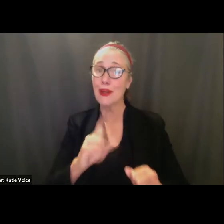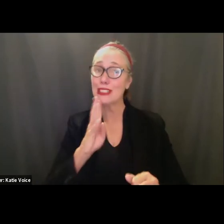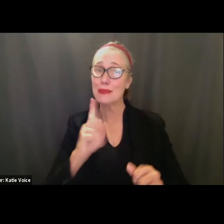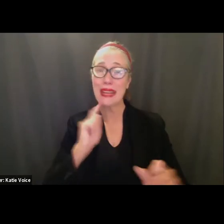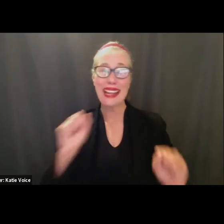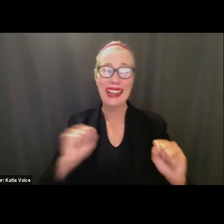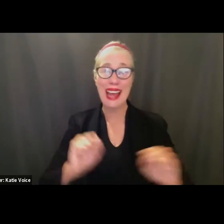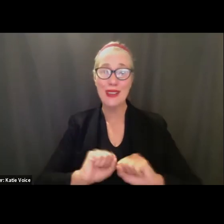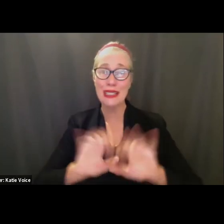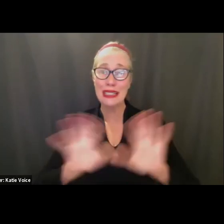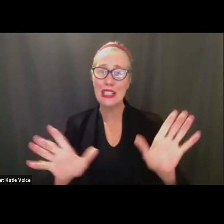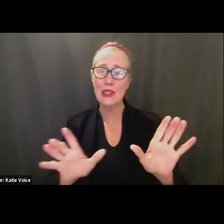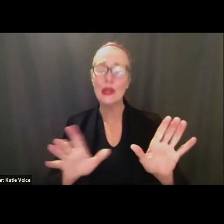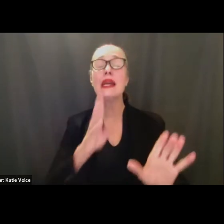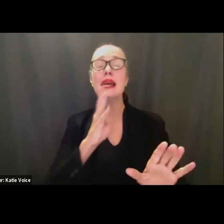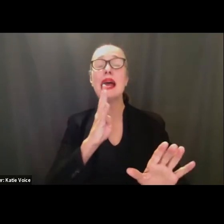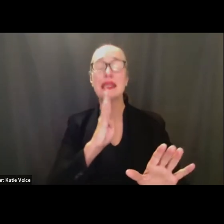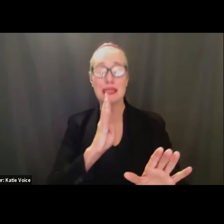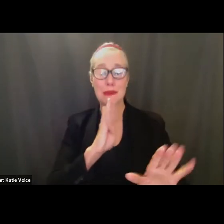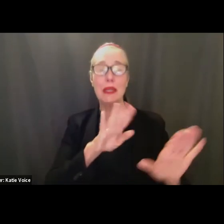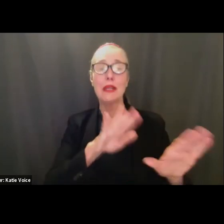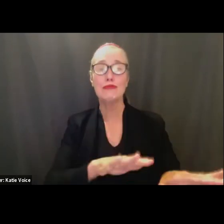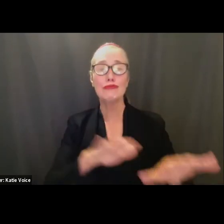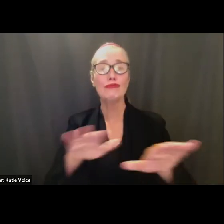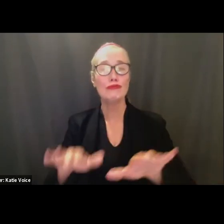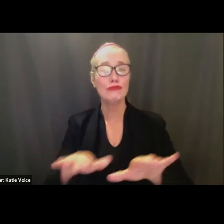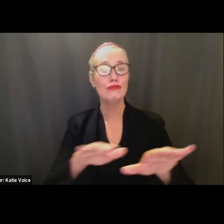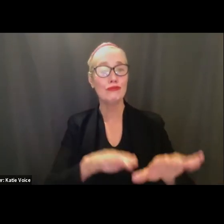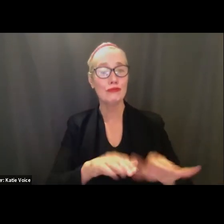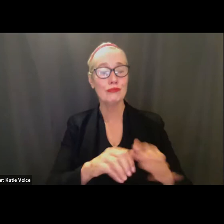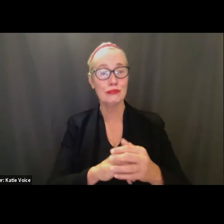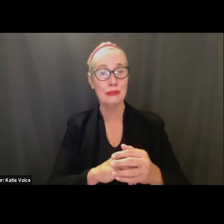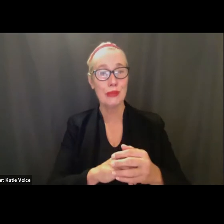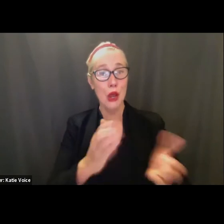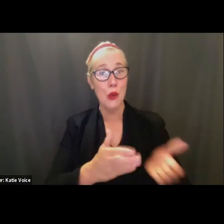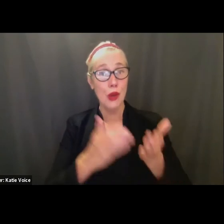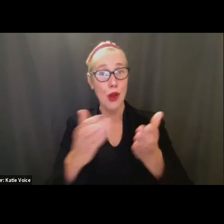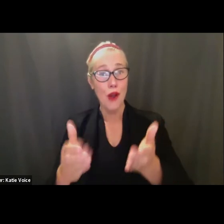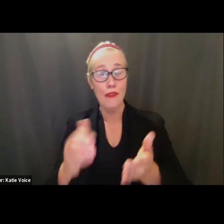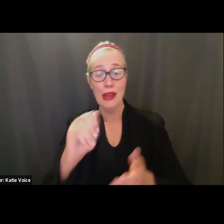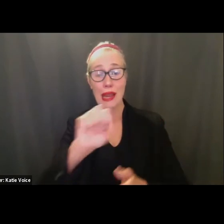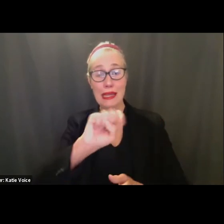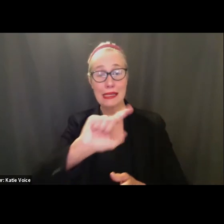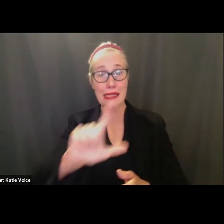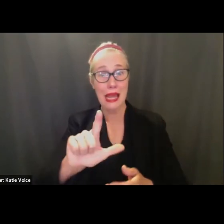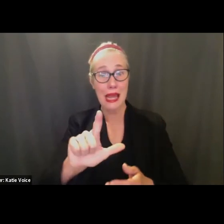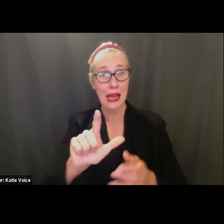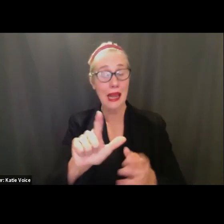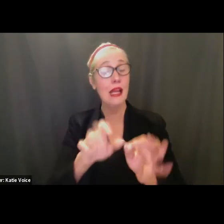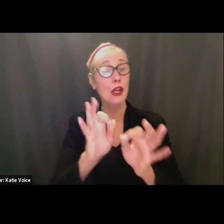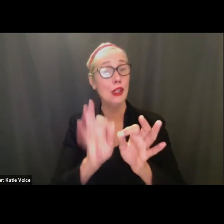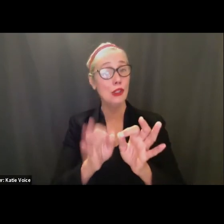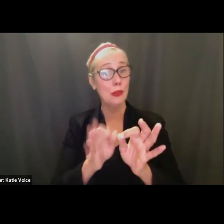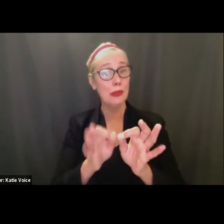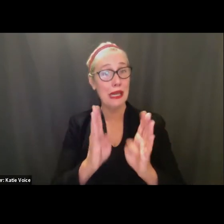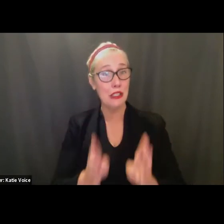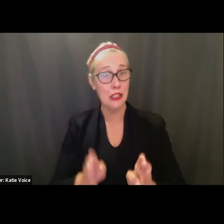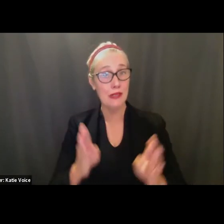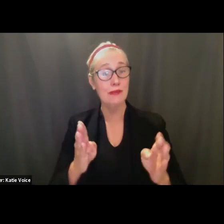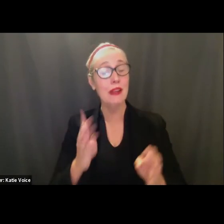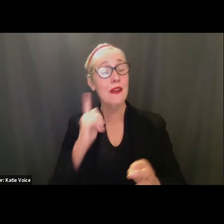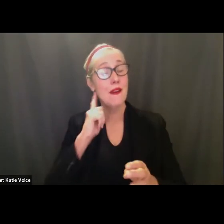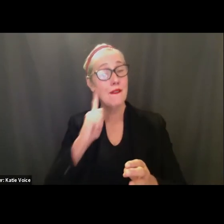and speak at a moderate pace we all we are also offering american sign language asl interpretation for this